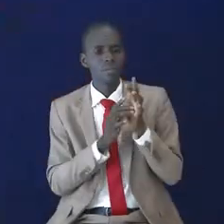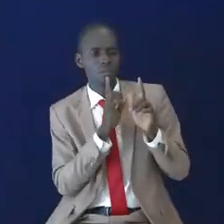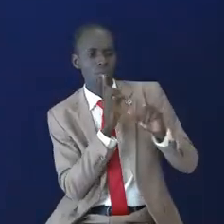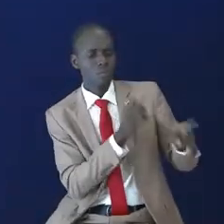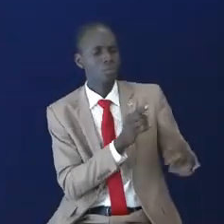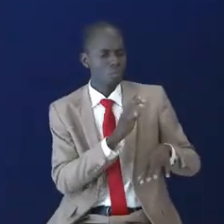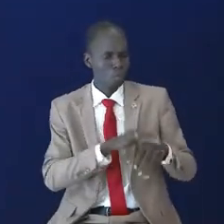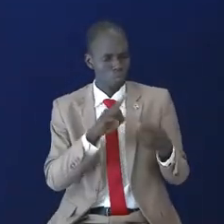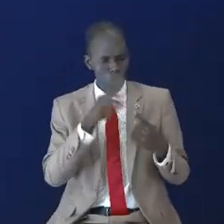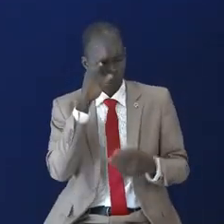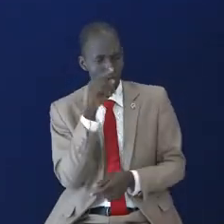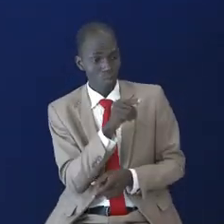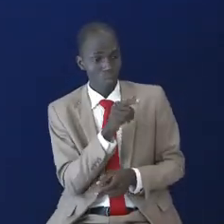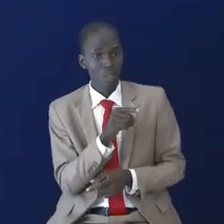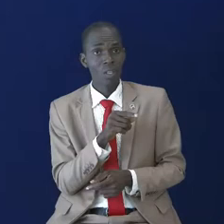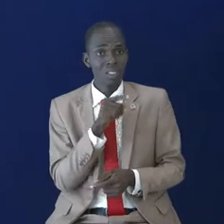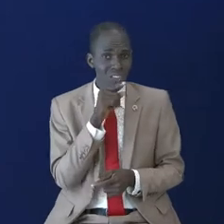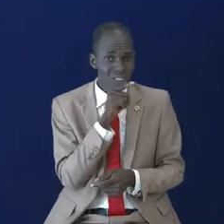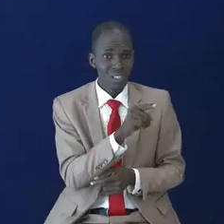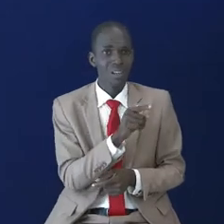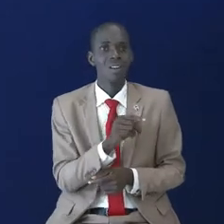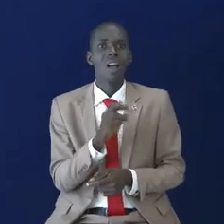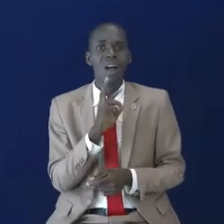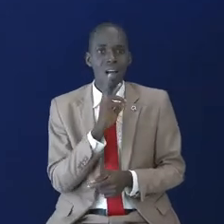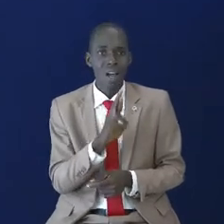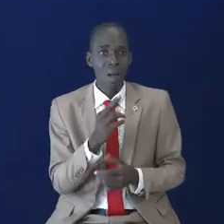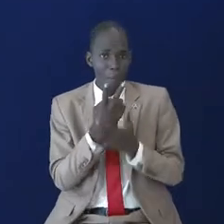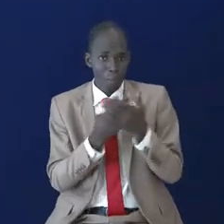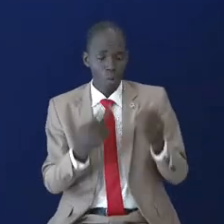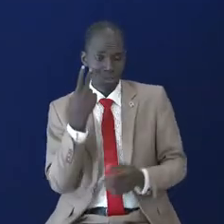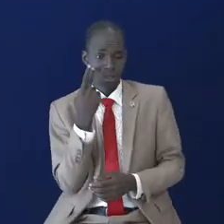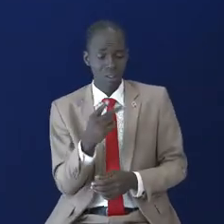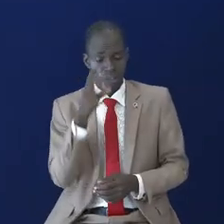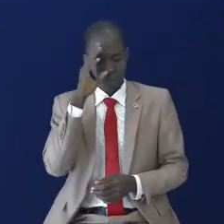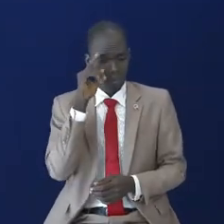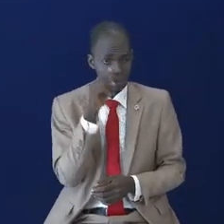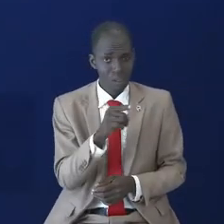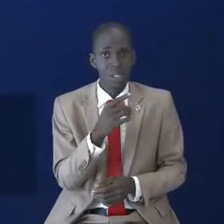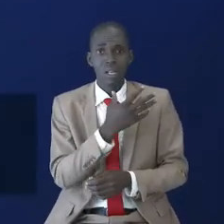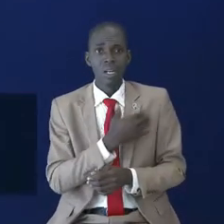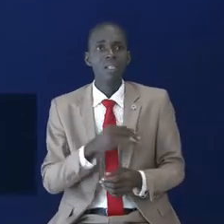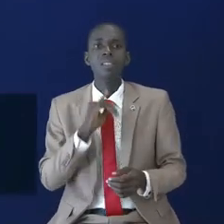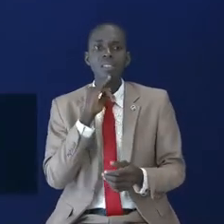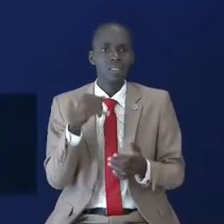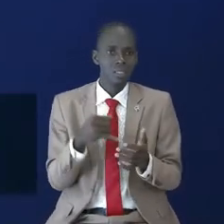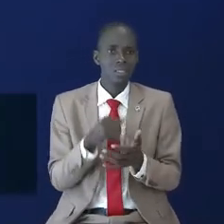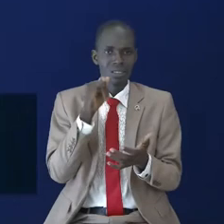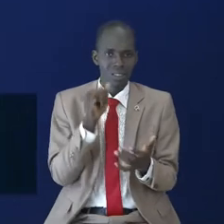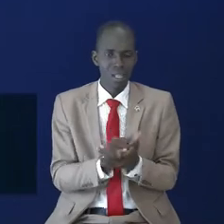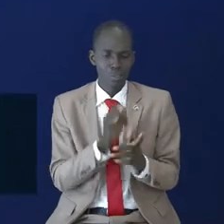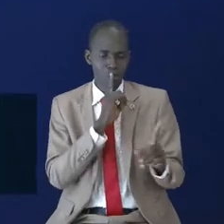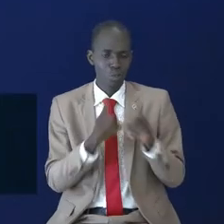him, thou hast both seen him, and he is it is